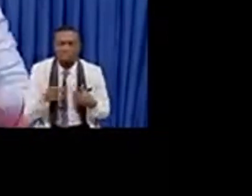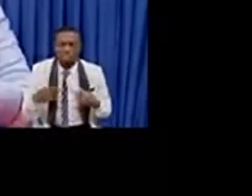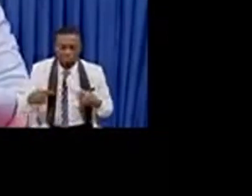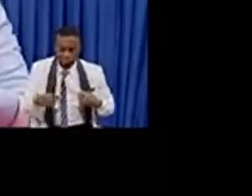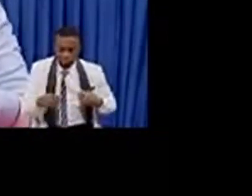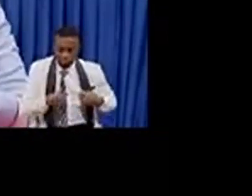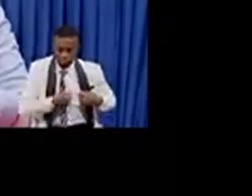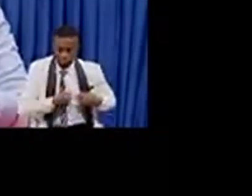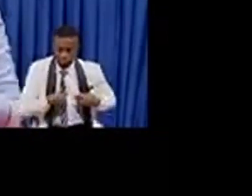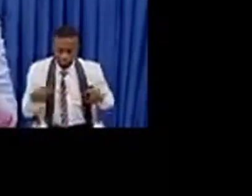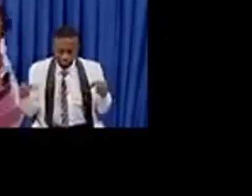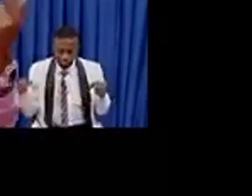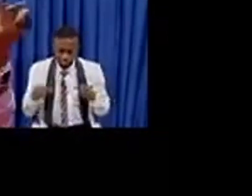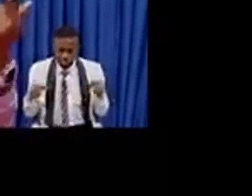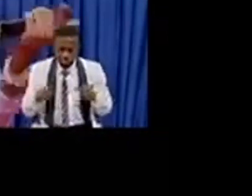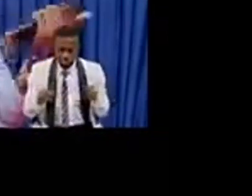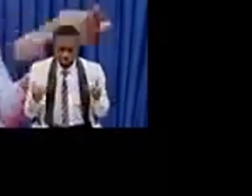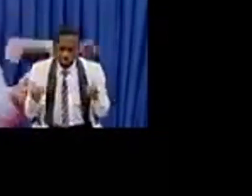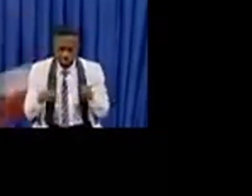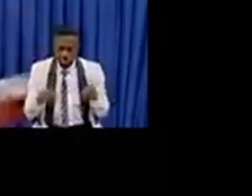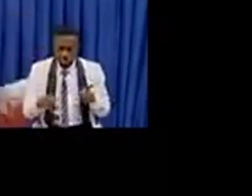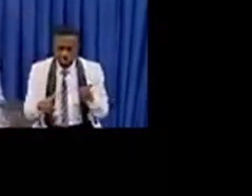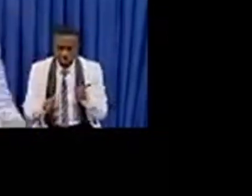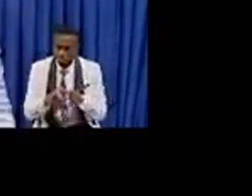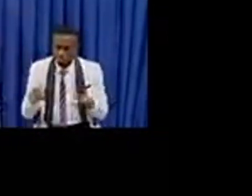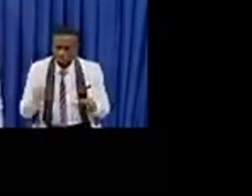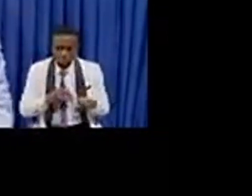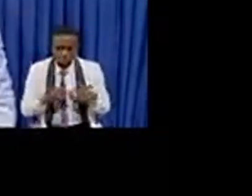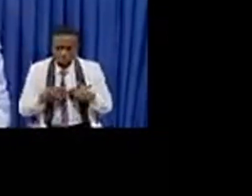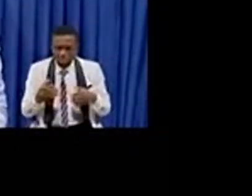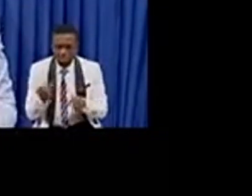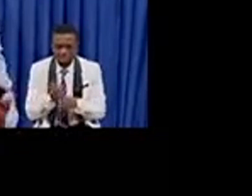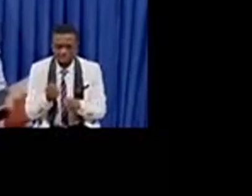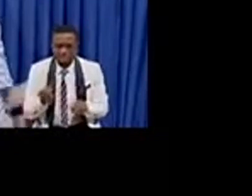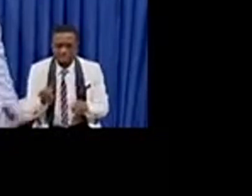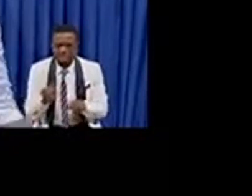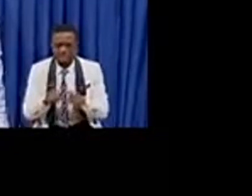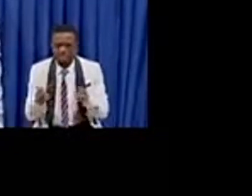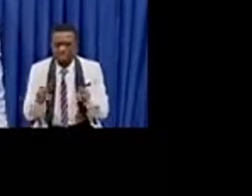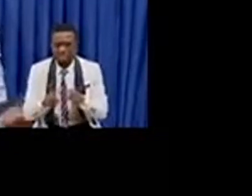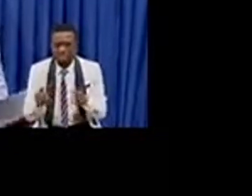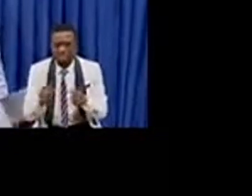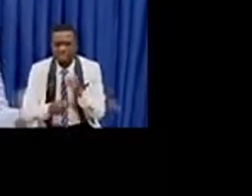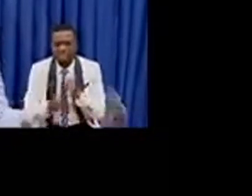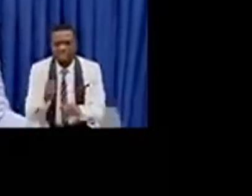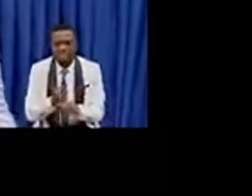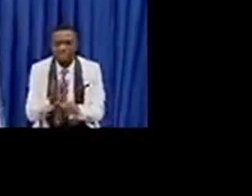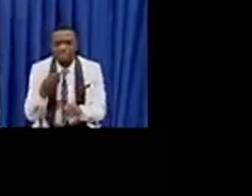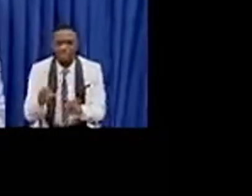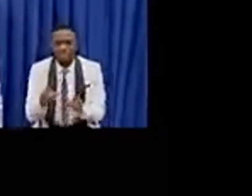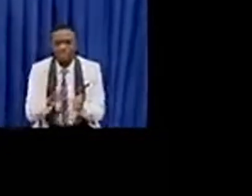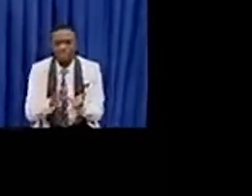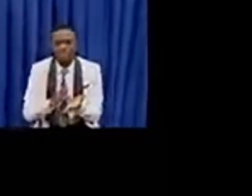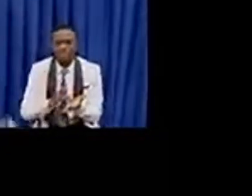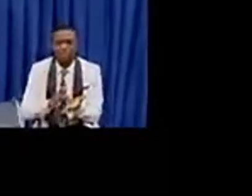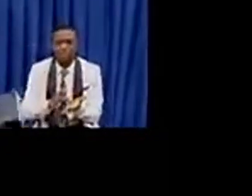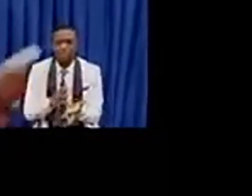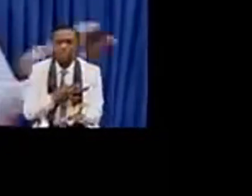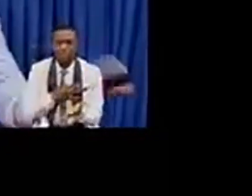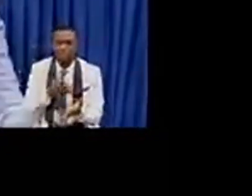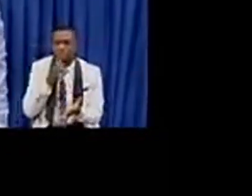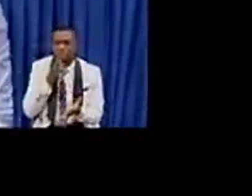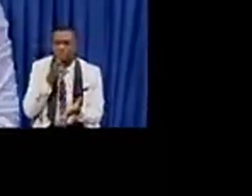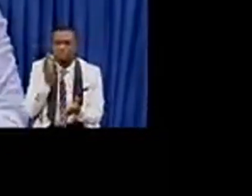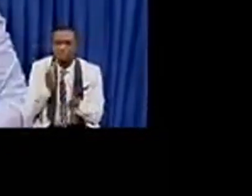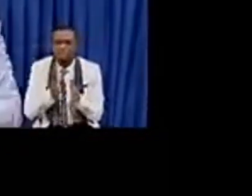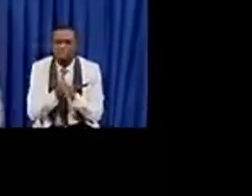like severe to me. I'll take different types of drugs. Even sometimes my mom will be asking me, this